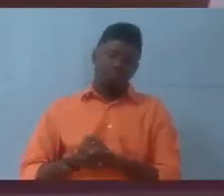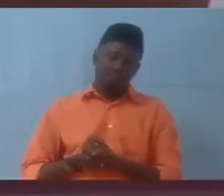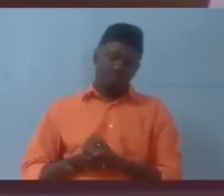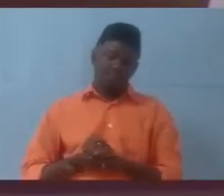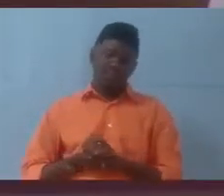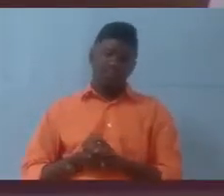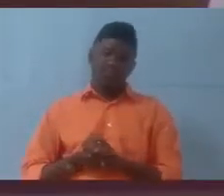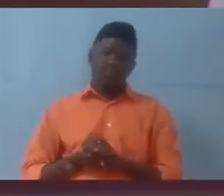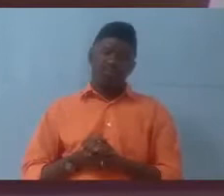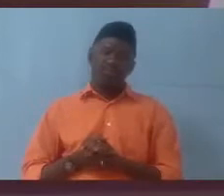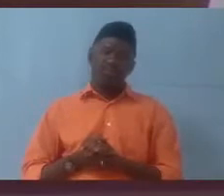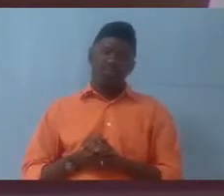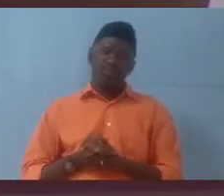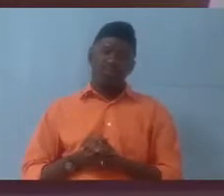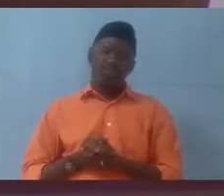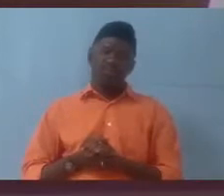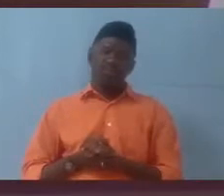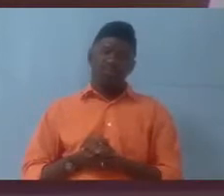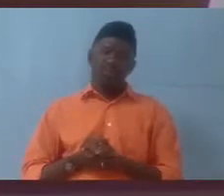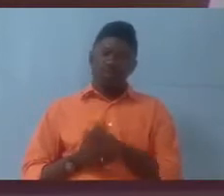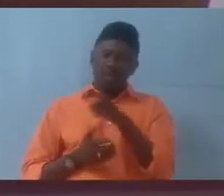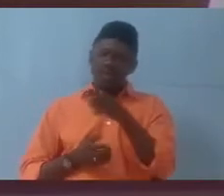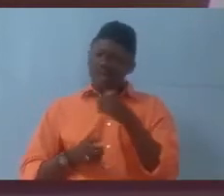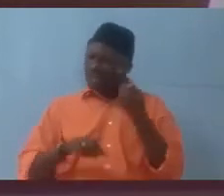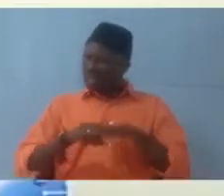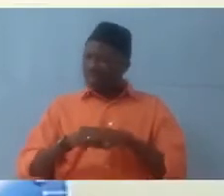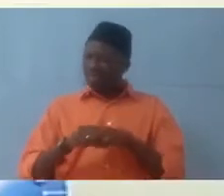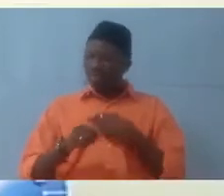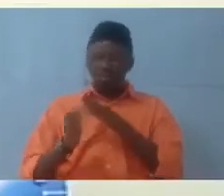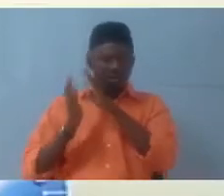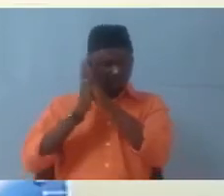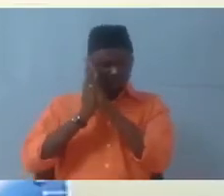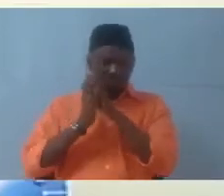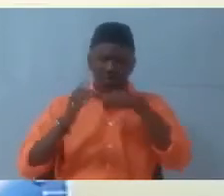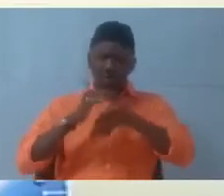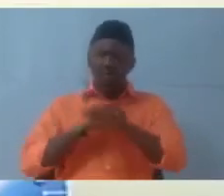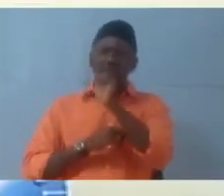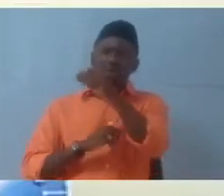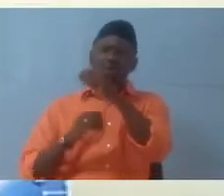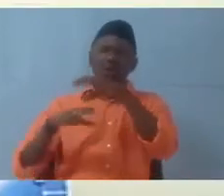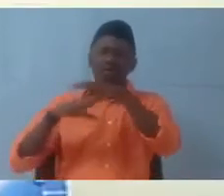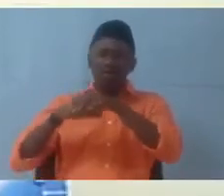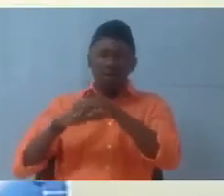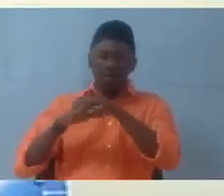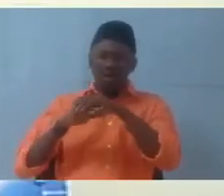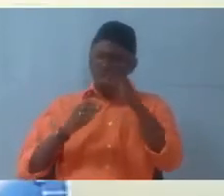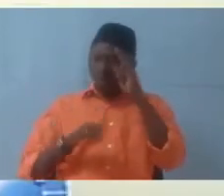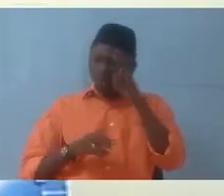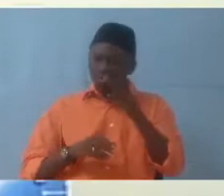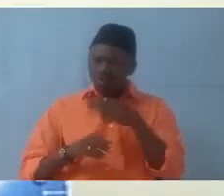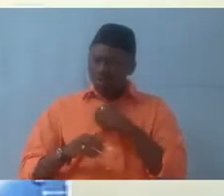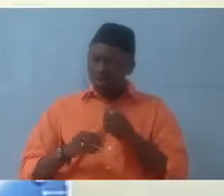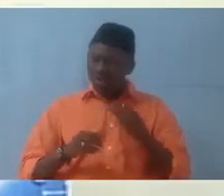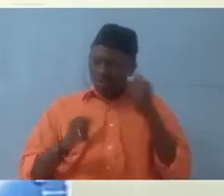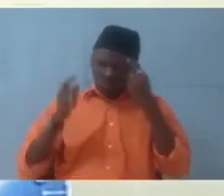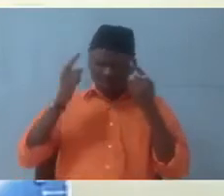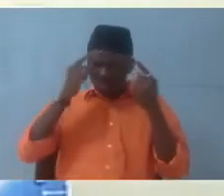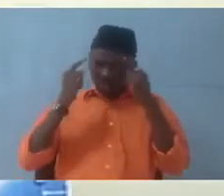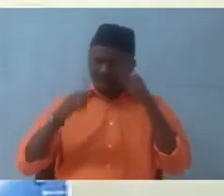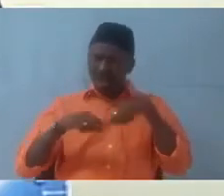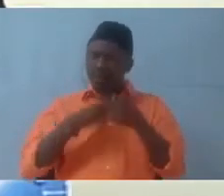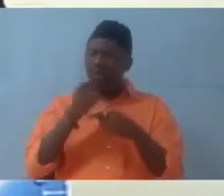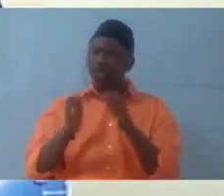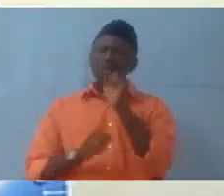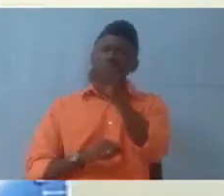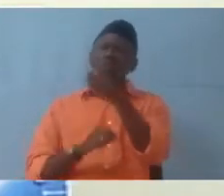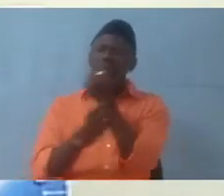tell the commission whether you were worried for your safety ndax di nga mëna commission mi ndax yow tamit jaxle won nga sawar li karange I